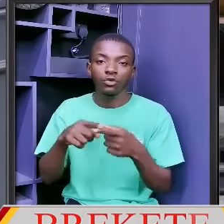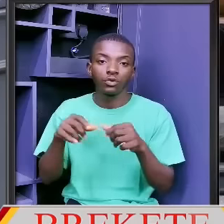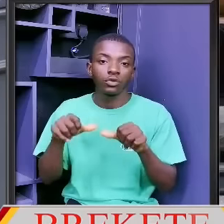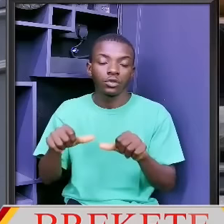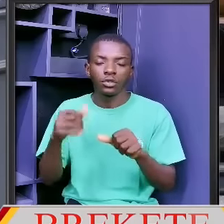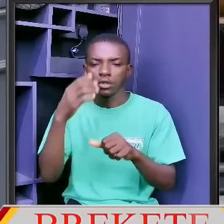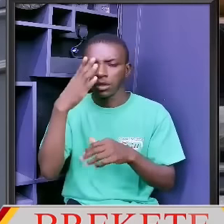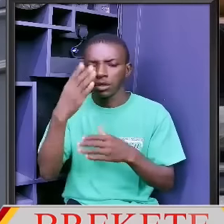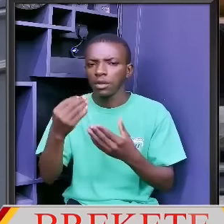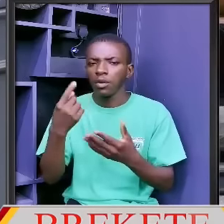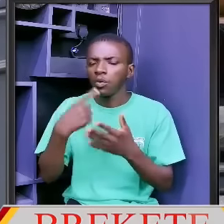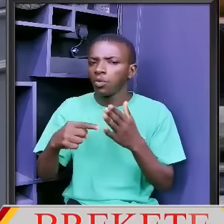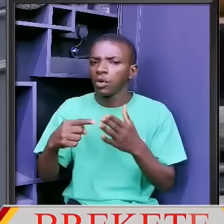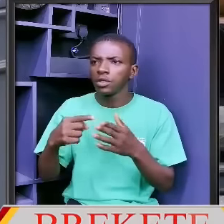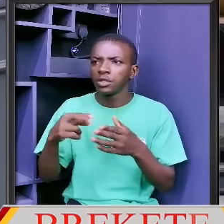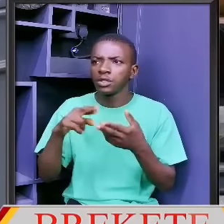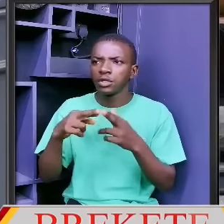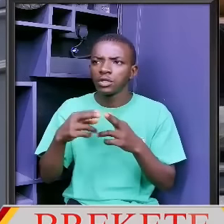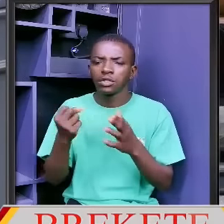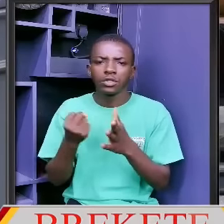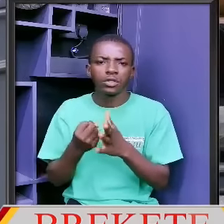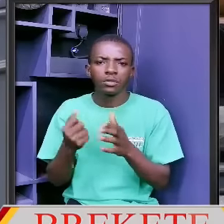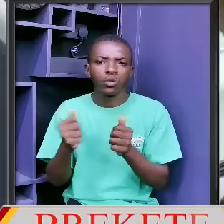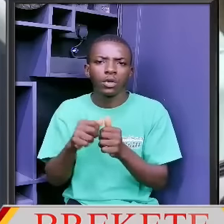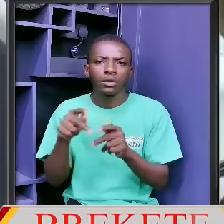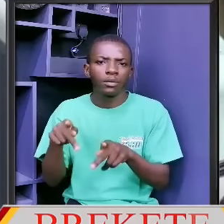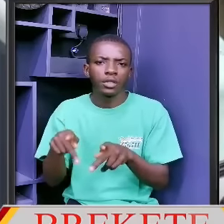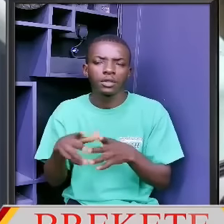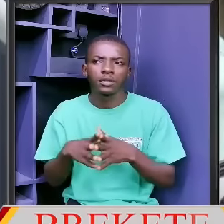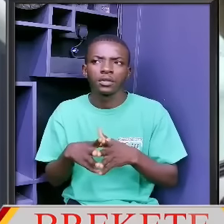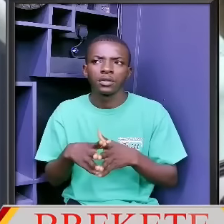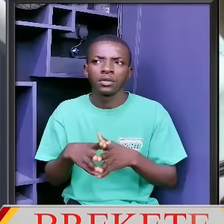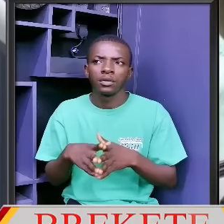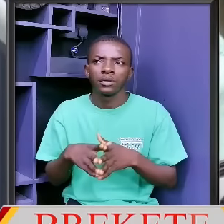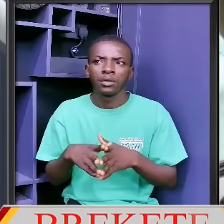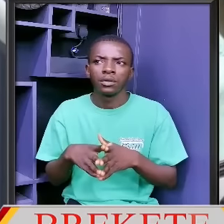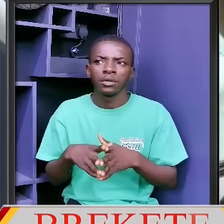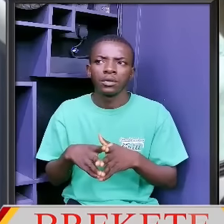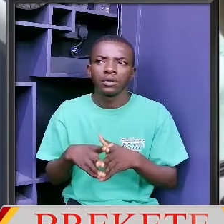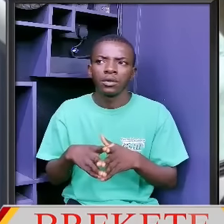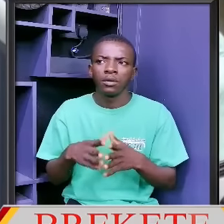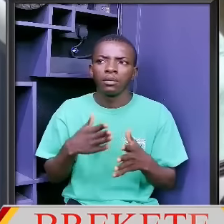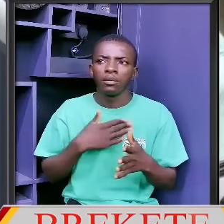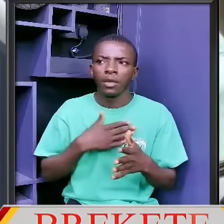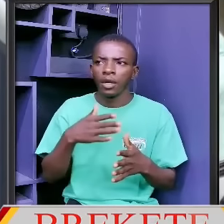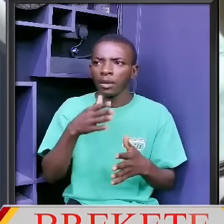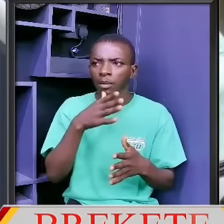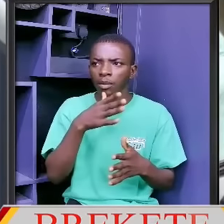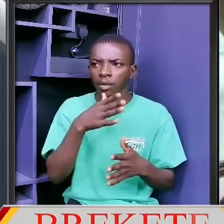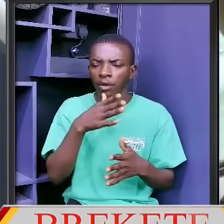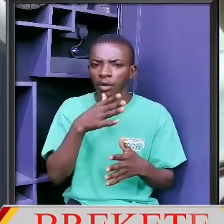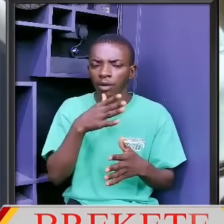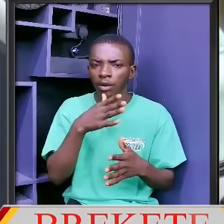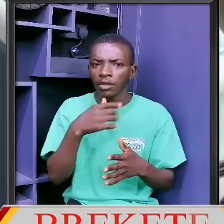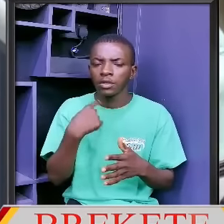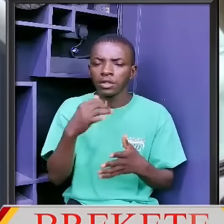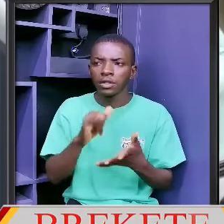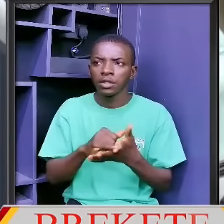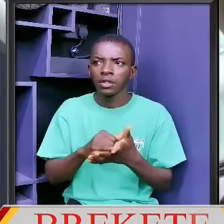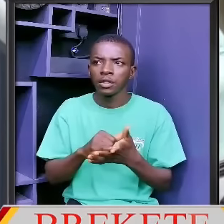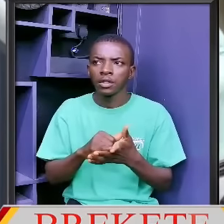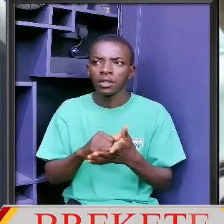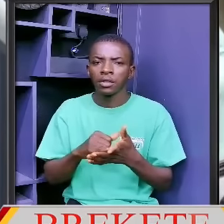stay, waiting be una relationship with this person? She, my mother said that she knows him for long, for more